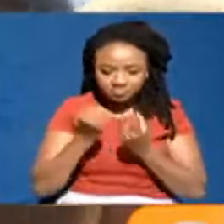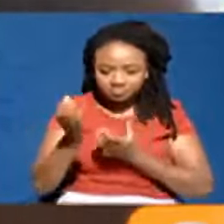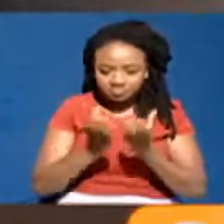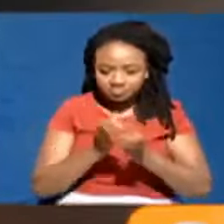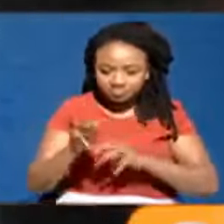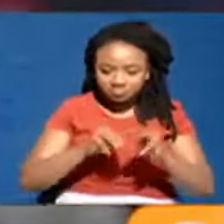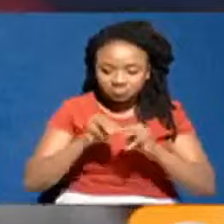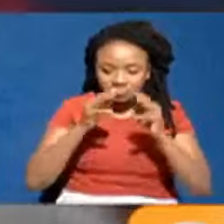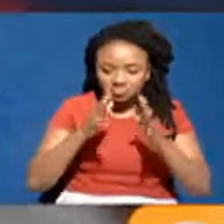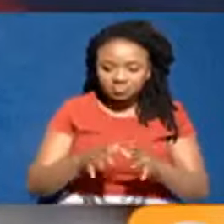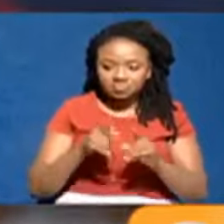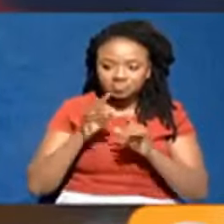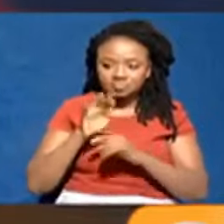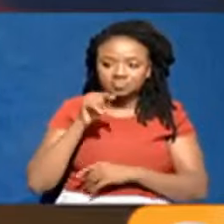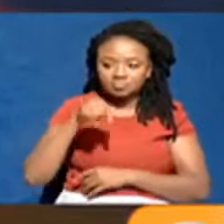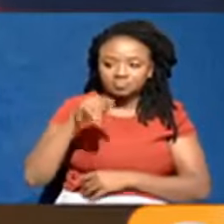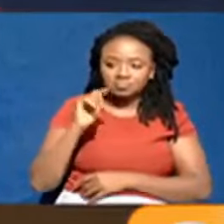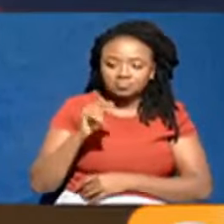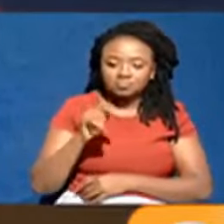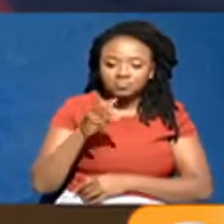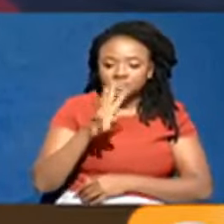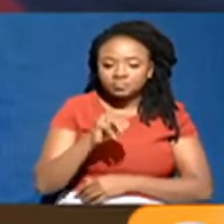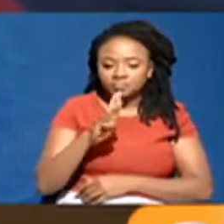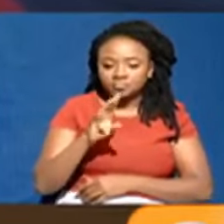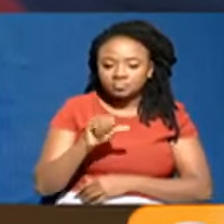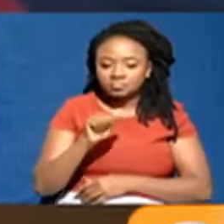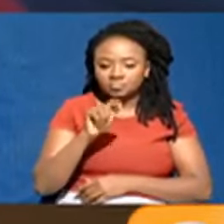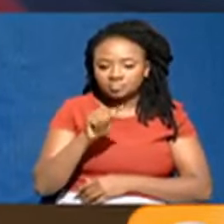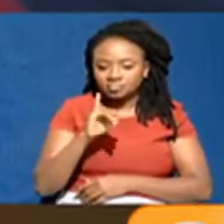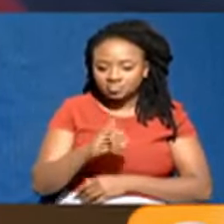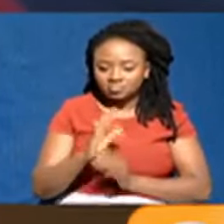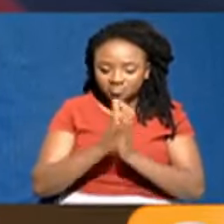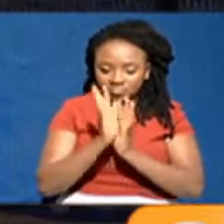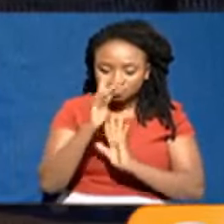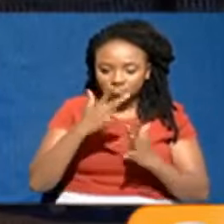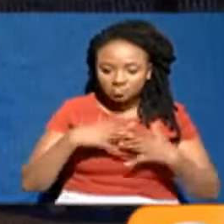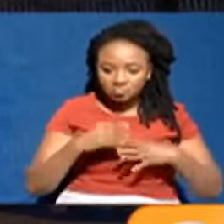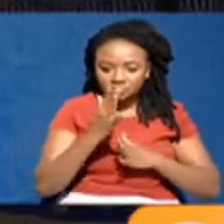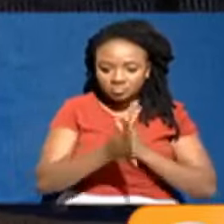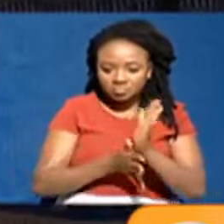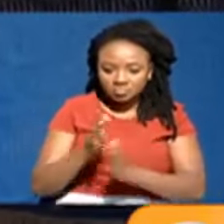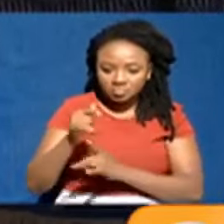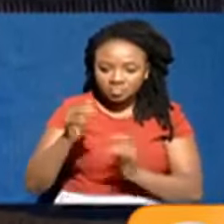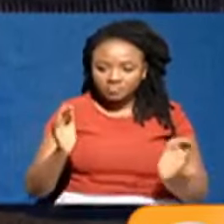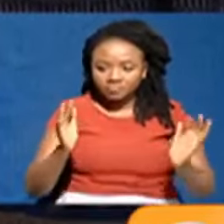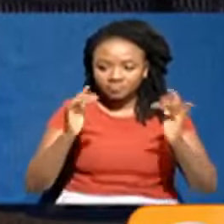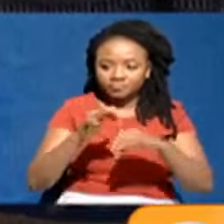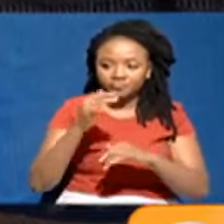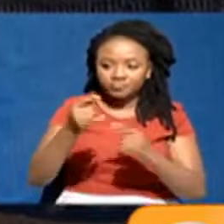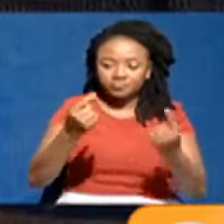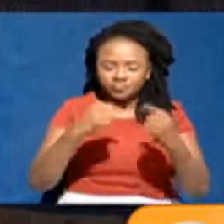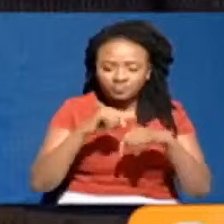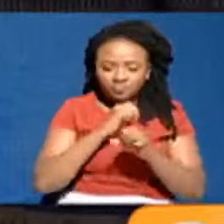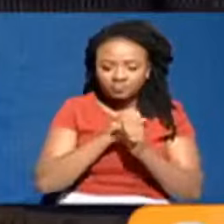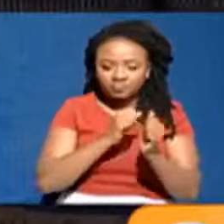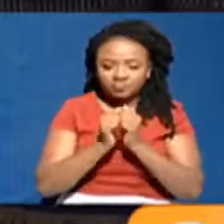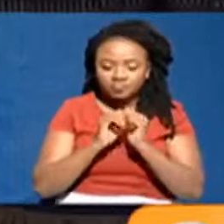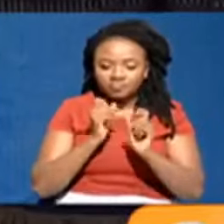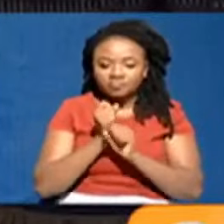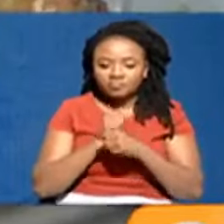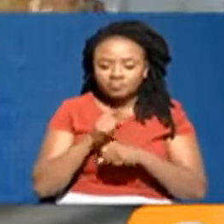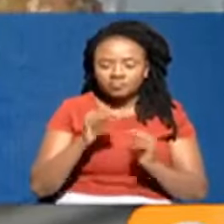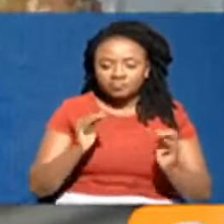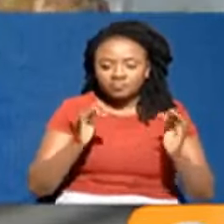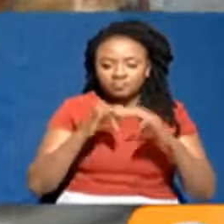at Royal Media Services, Corinne Mbati, applauded organizers who came together to make the event a success.